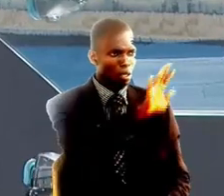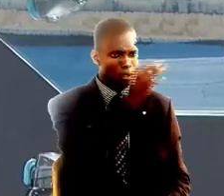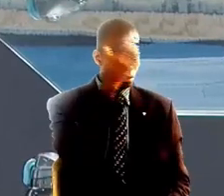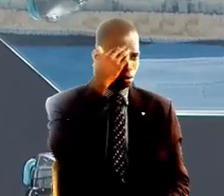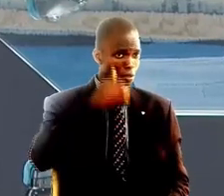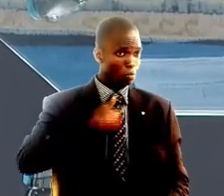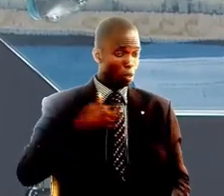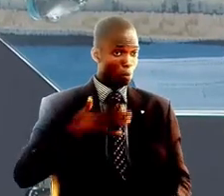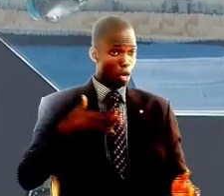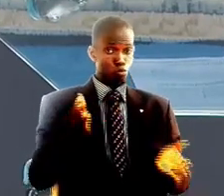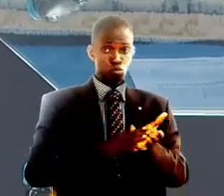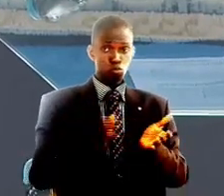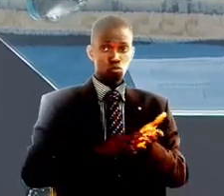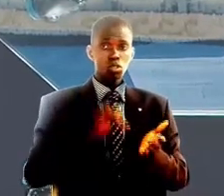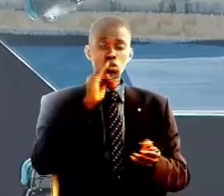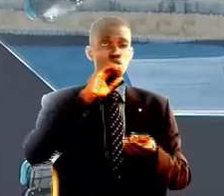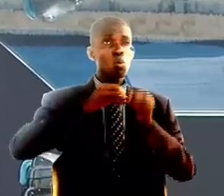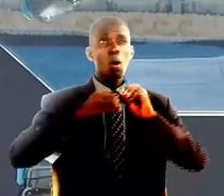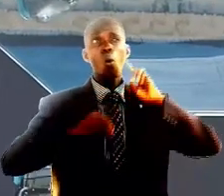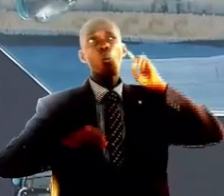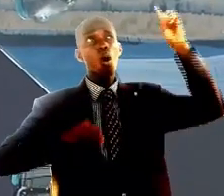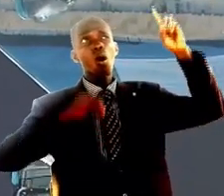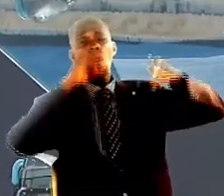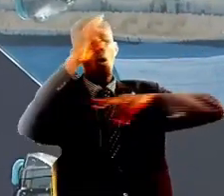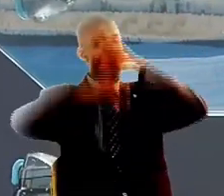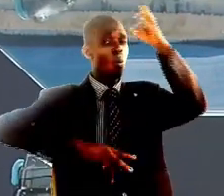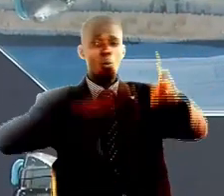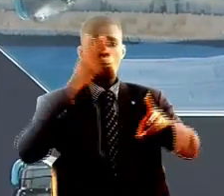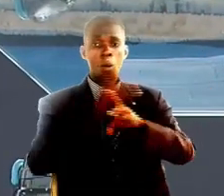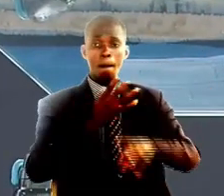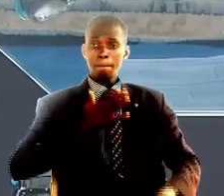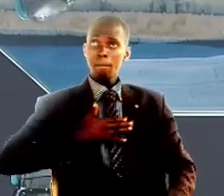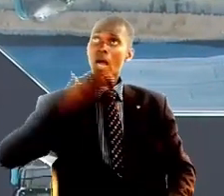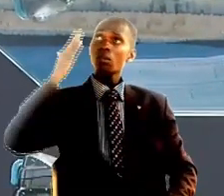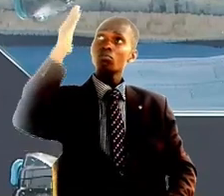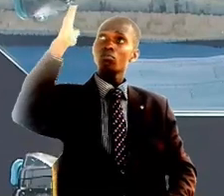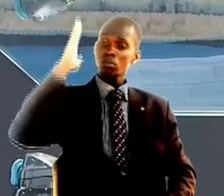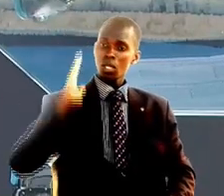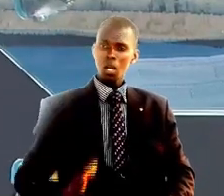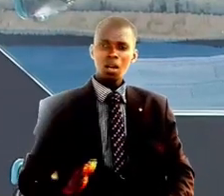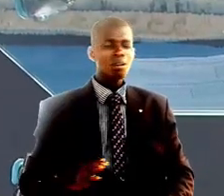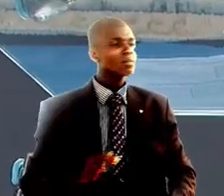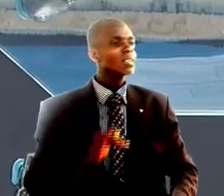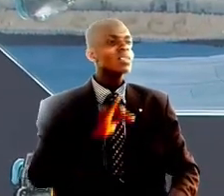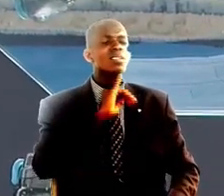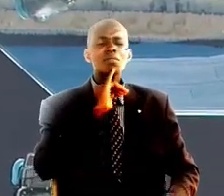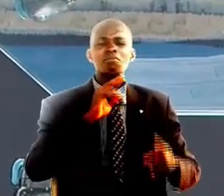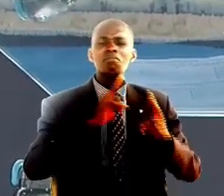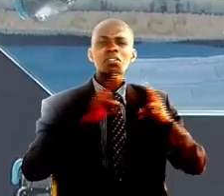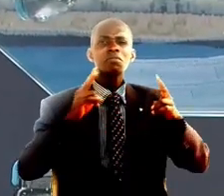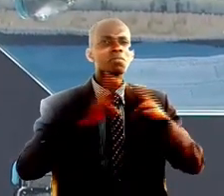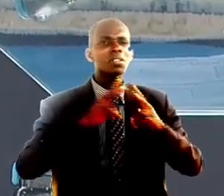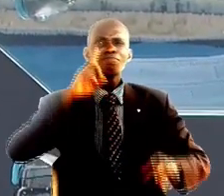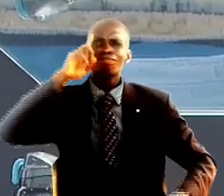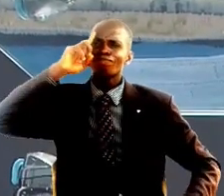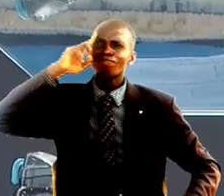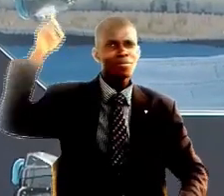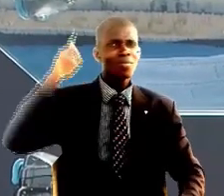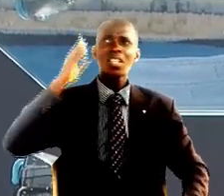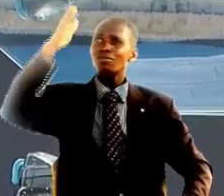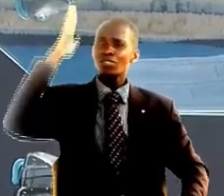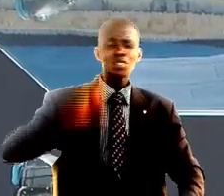one in the nation. And my lecturers, they are the very cream of lecturers